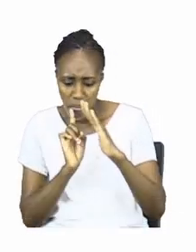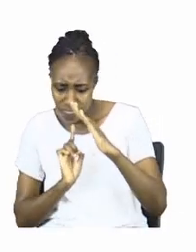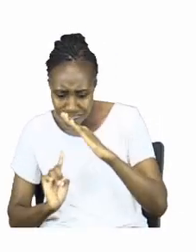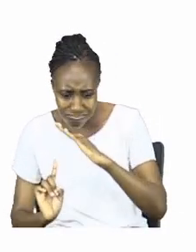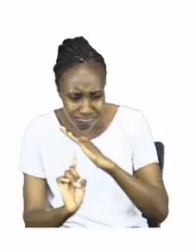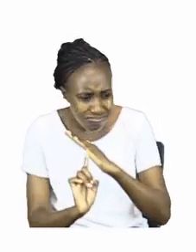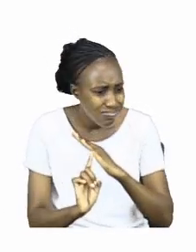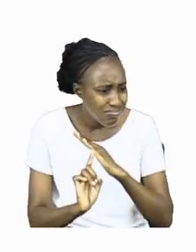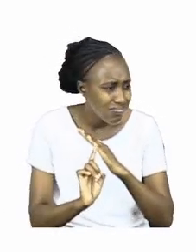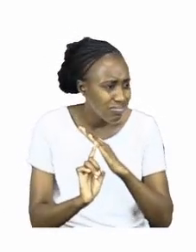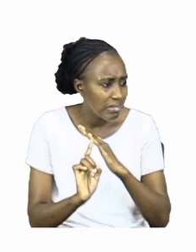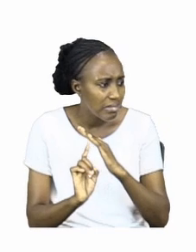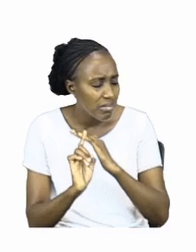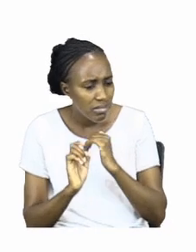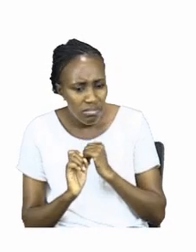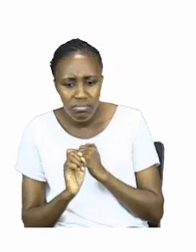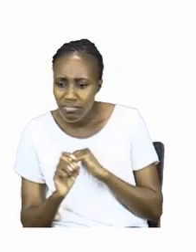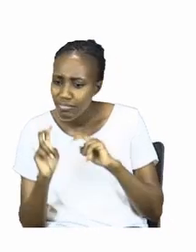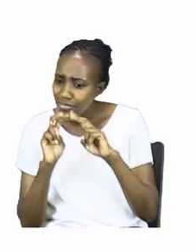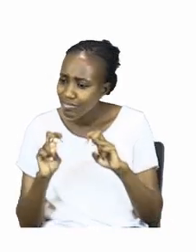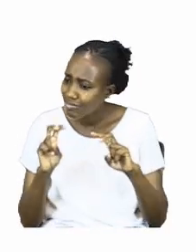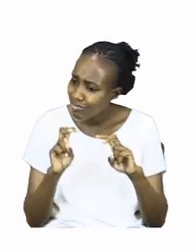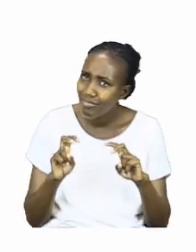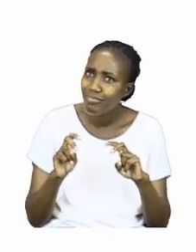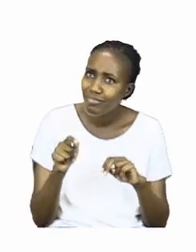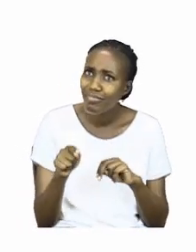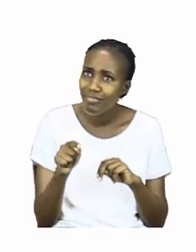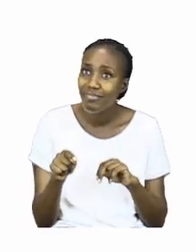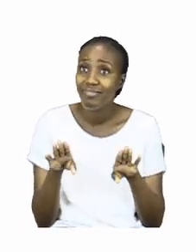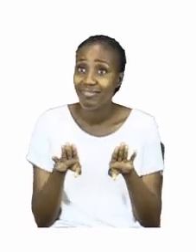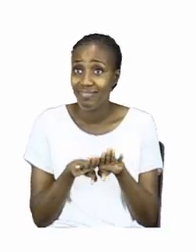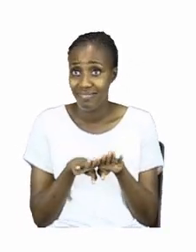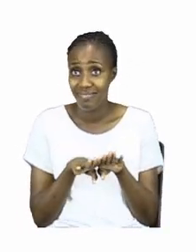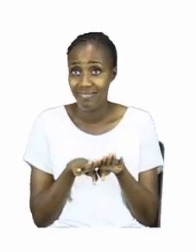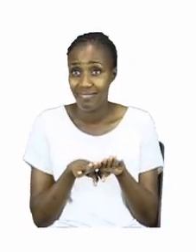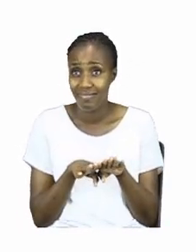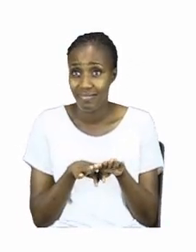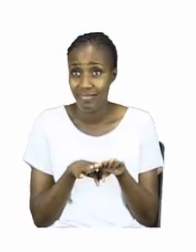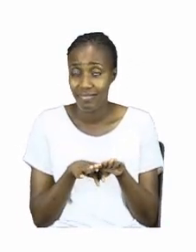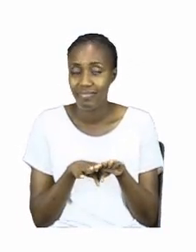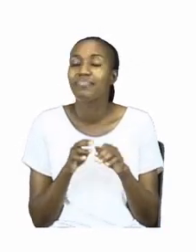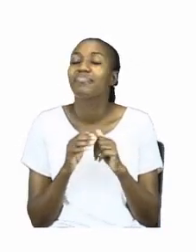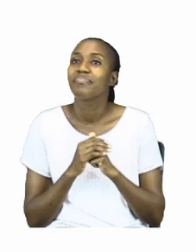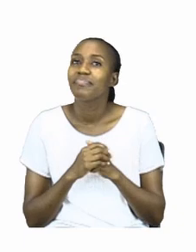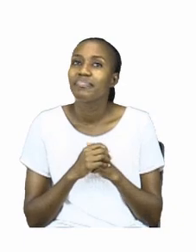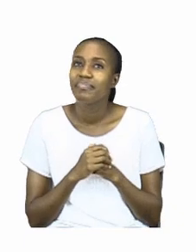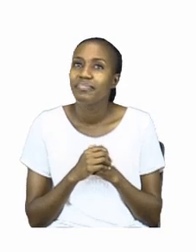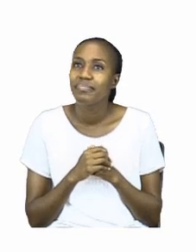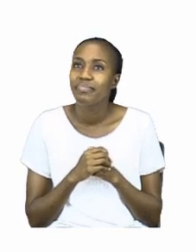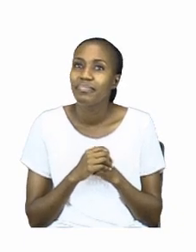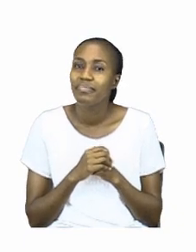parts from your plant or materials from the plants, make sure you get enough so you can also make